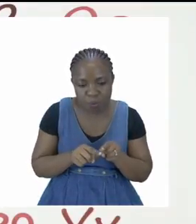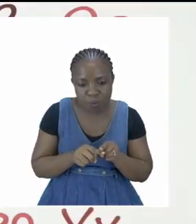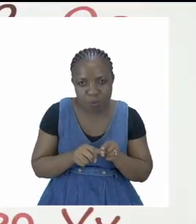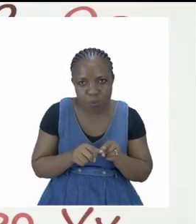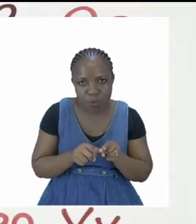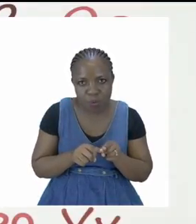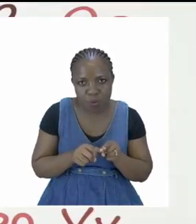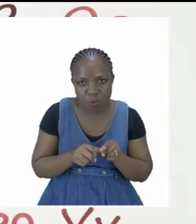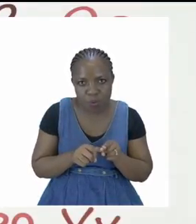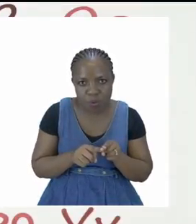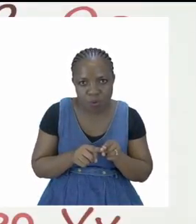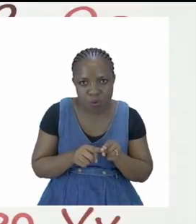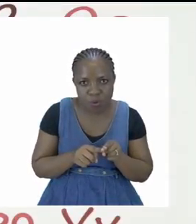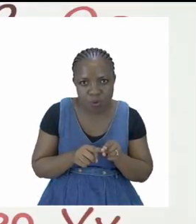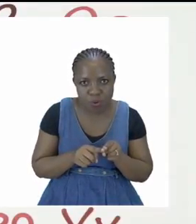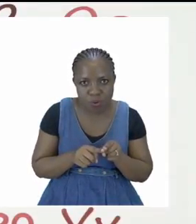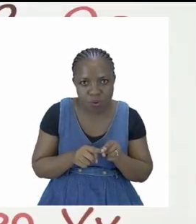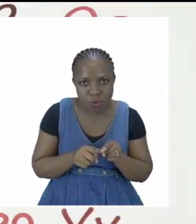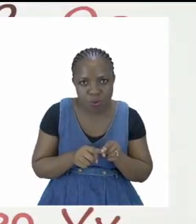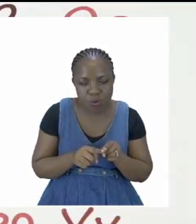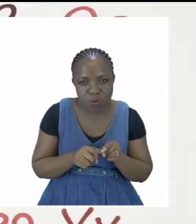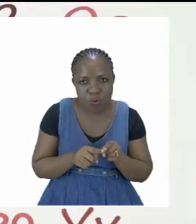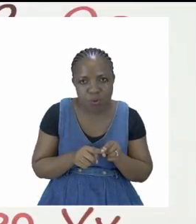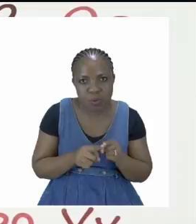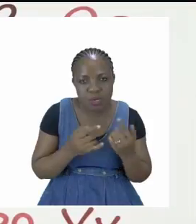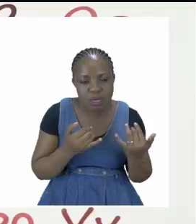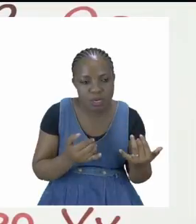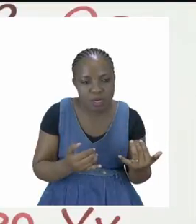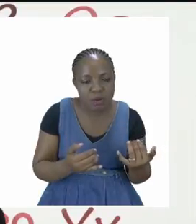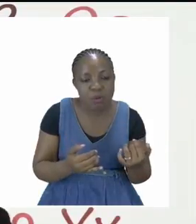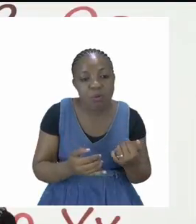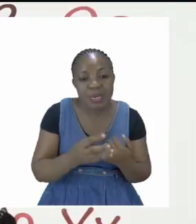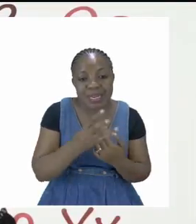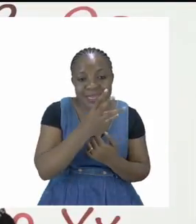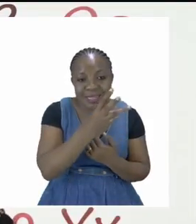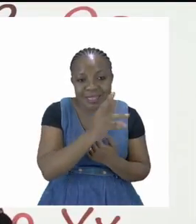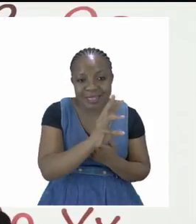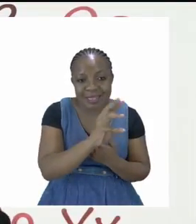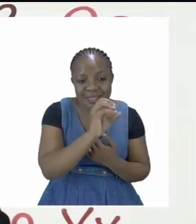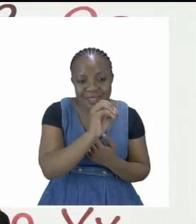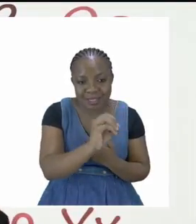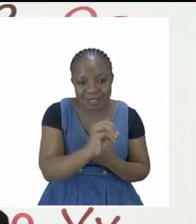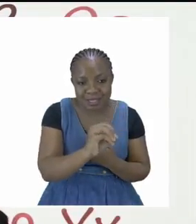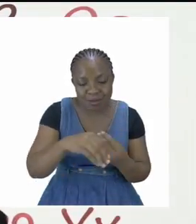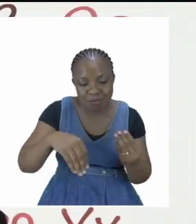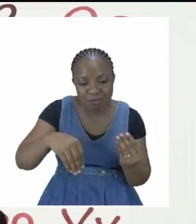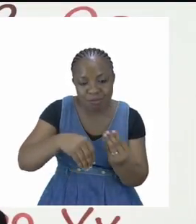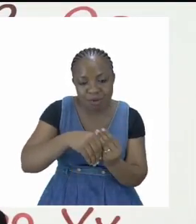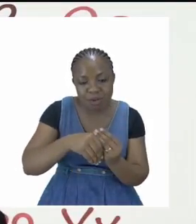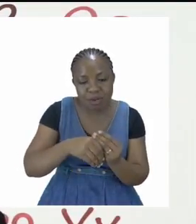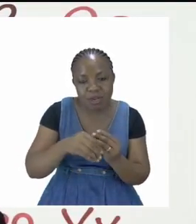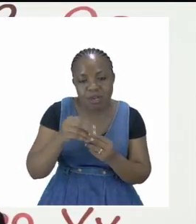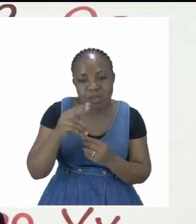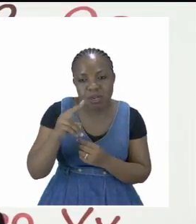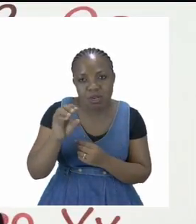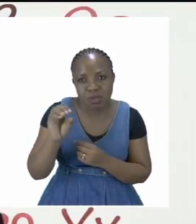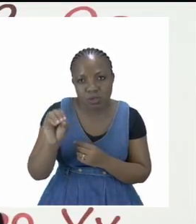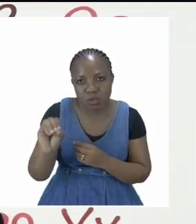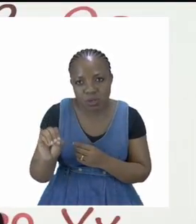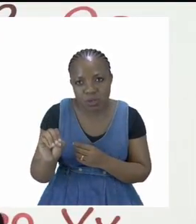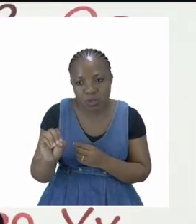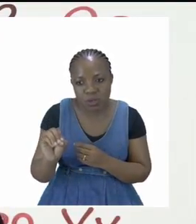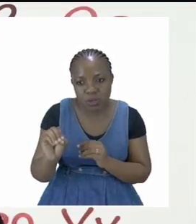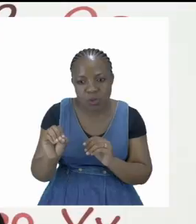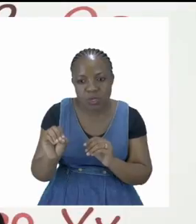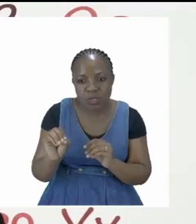is 60 plus 20? If you cover the zeros, it says, what is